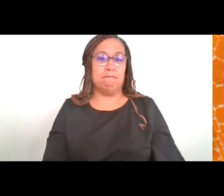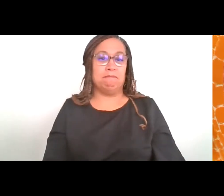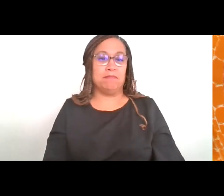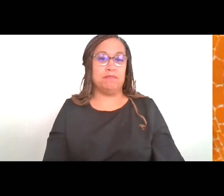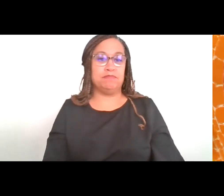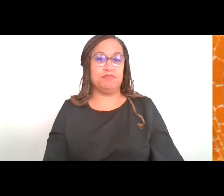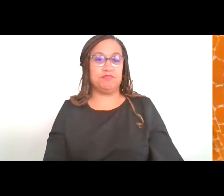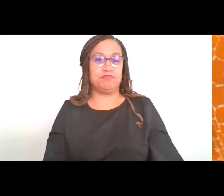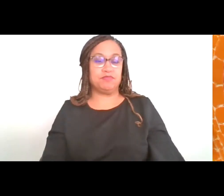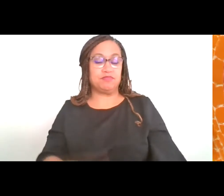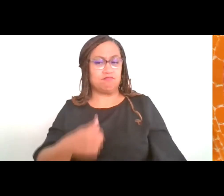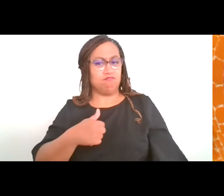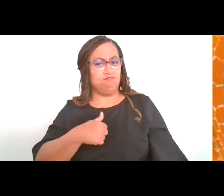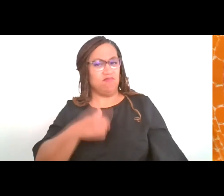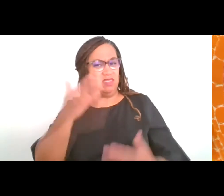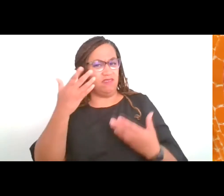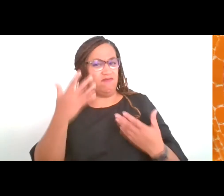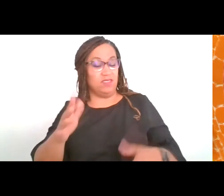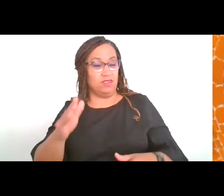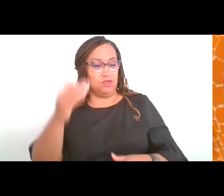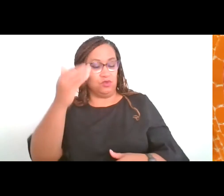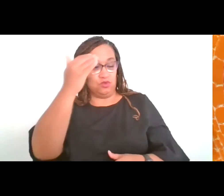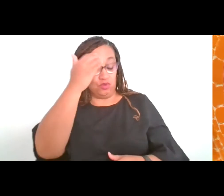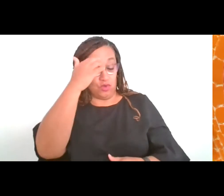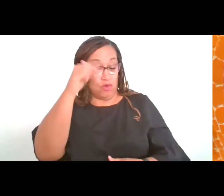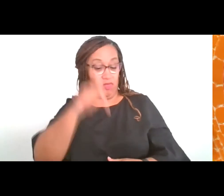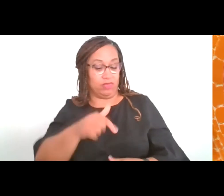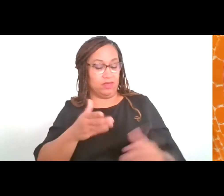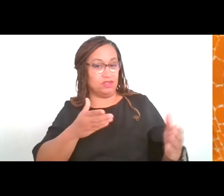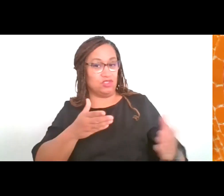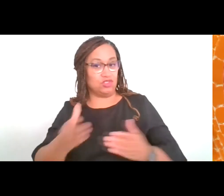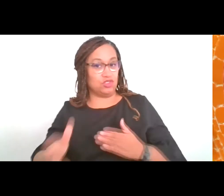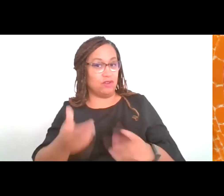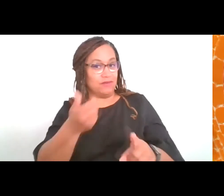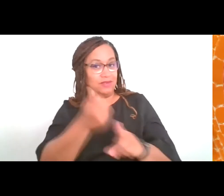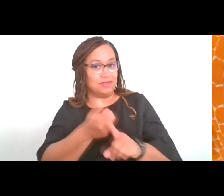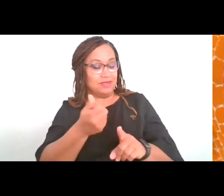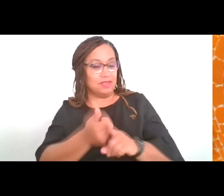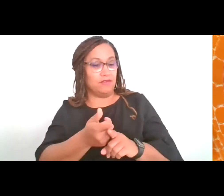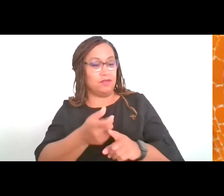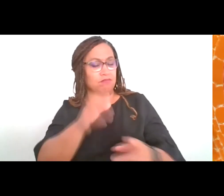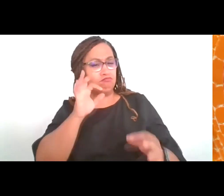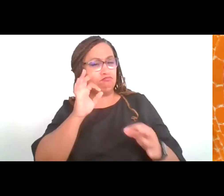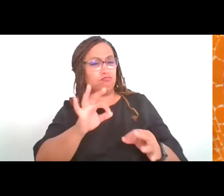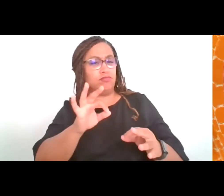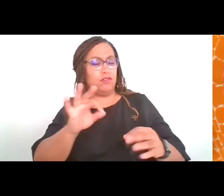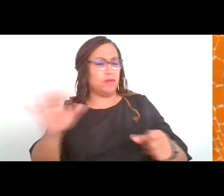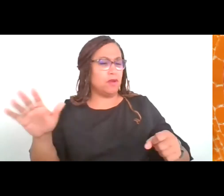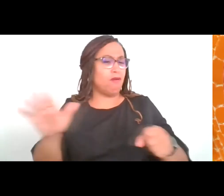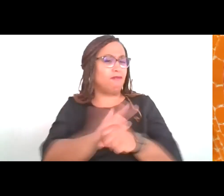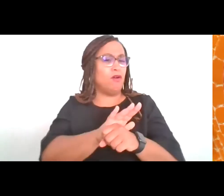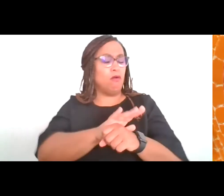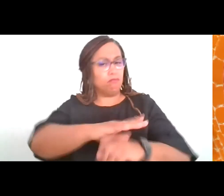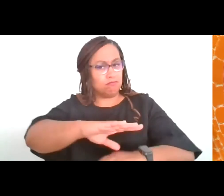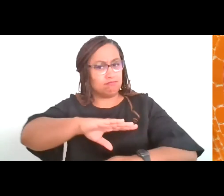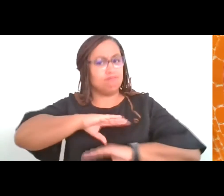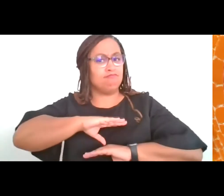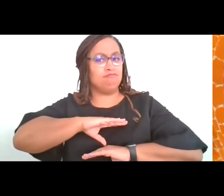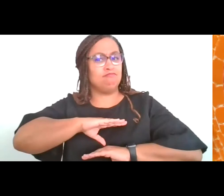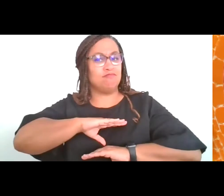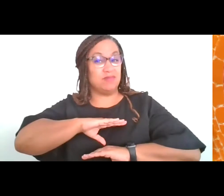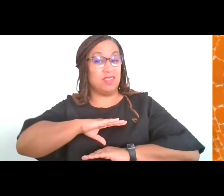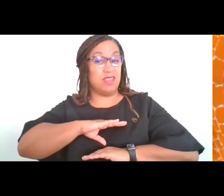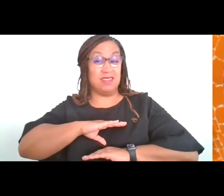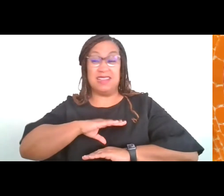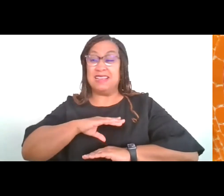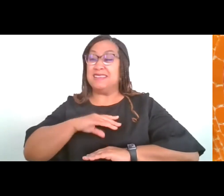I know that this service is perfect, whole, complete, as every one of us is perfect, whole, and